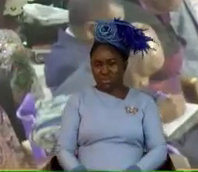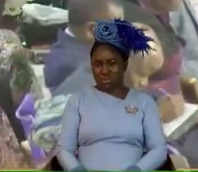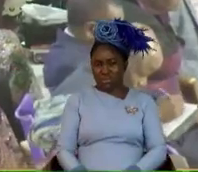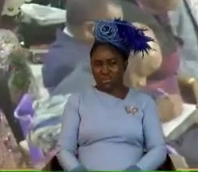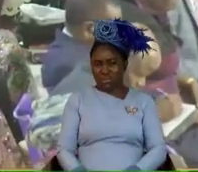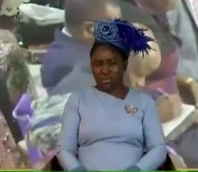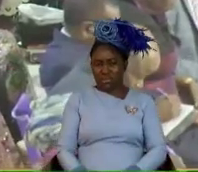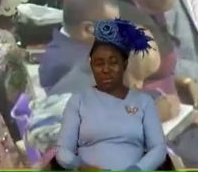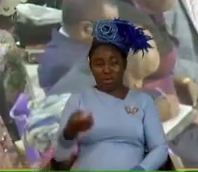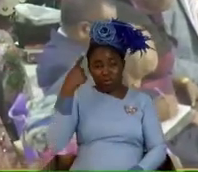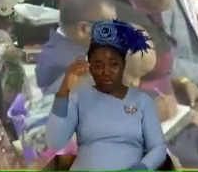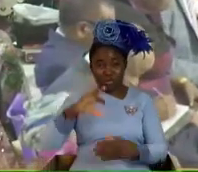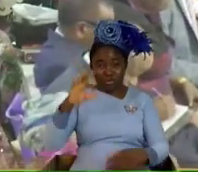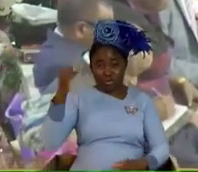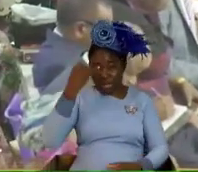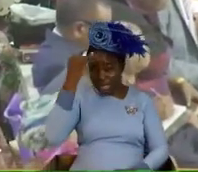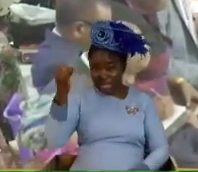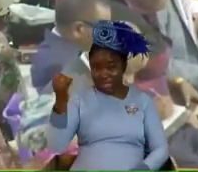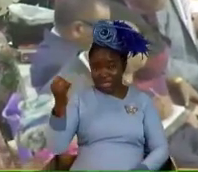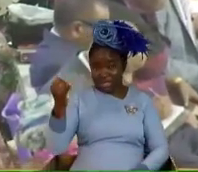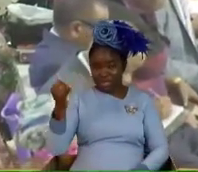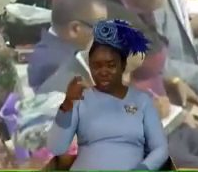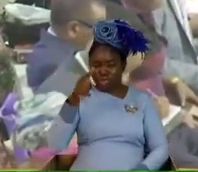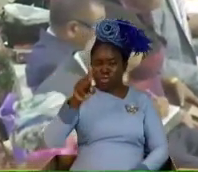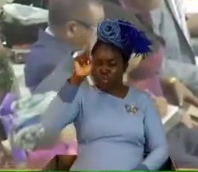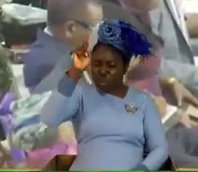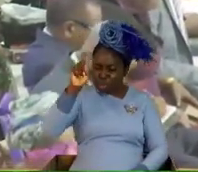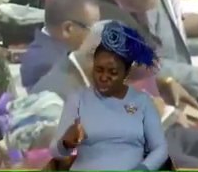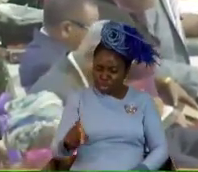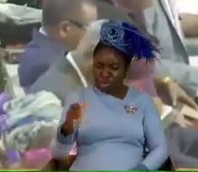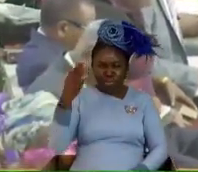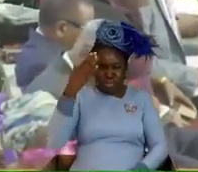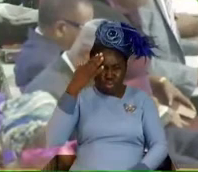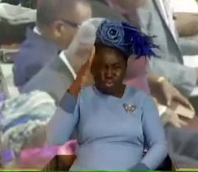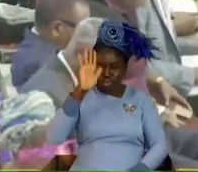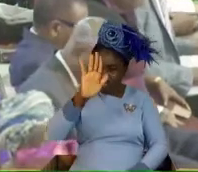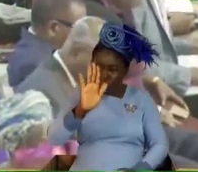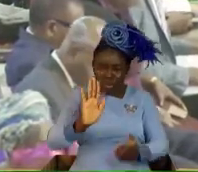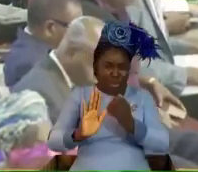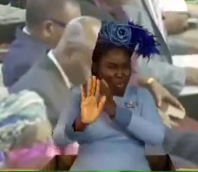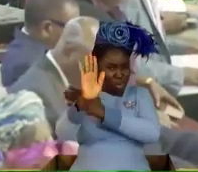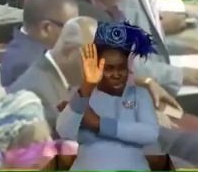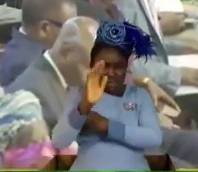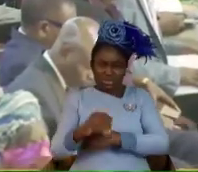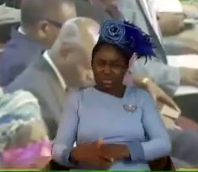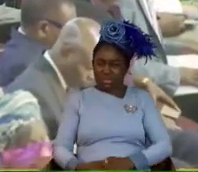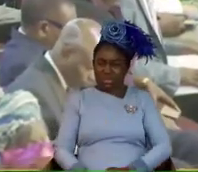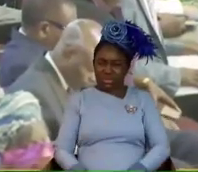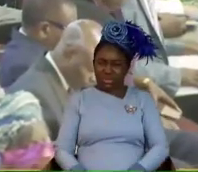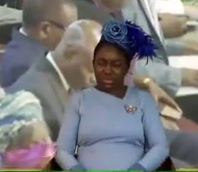Spiritual intelligence. You must know your God. Two.